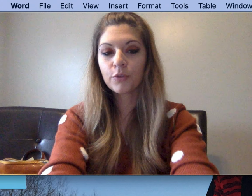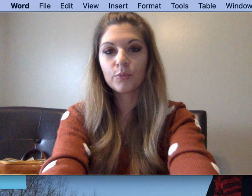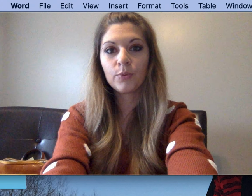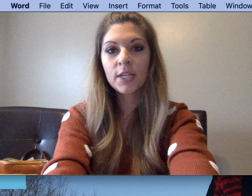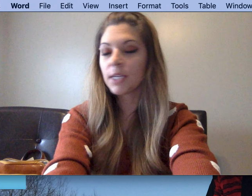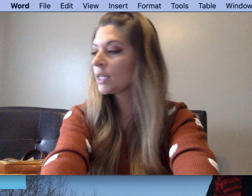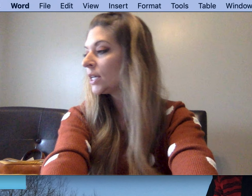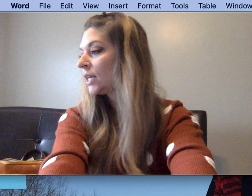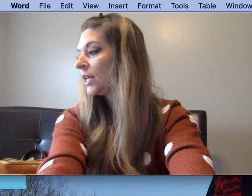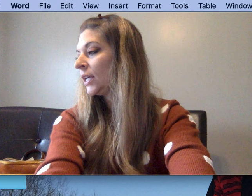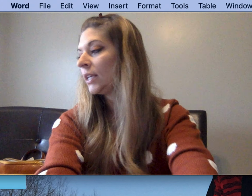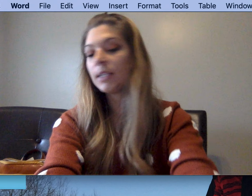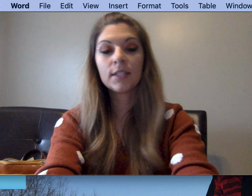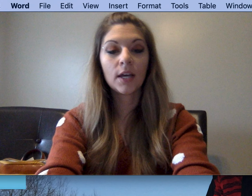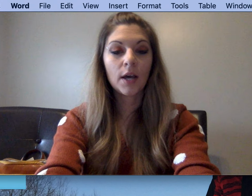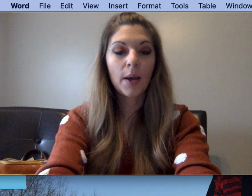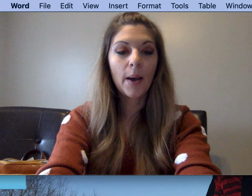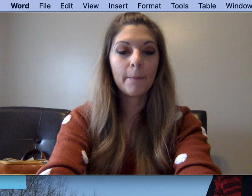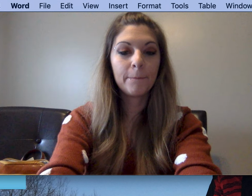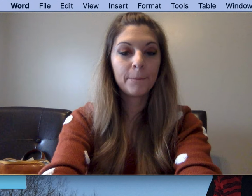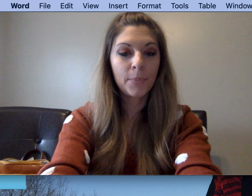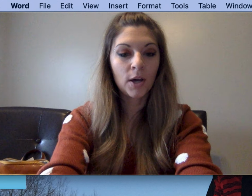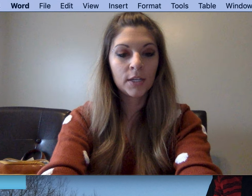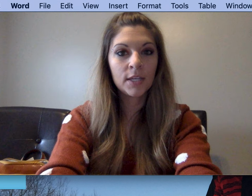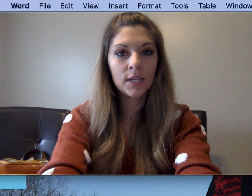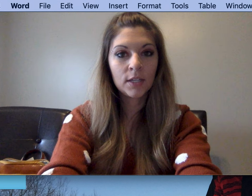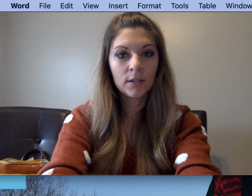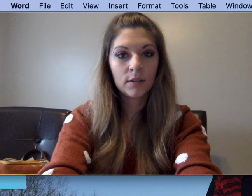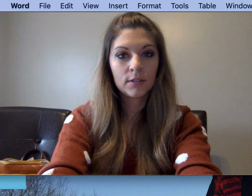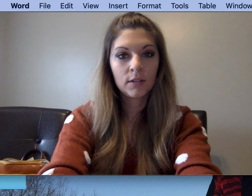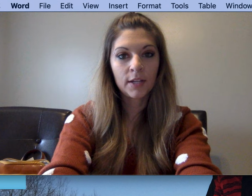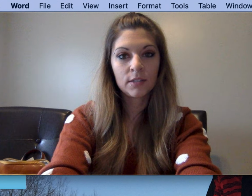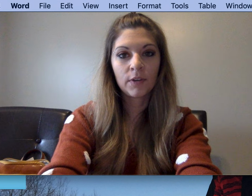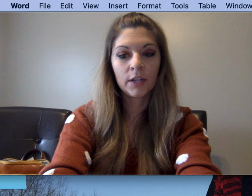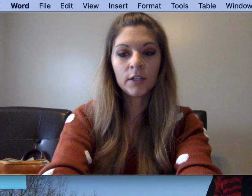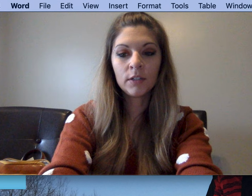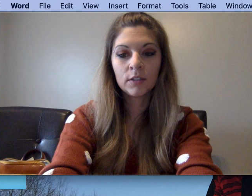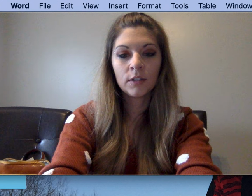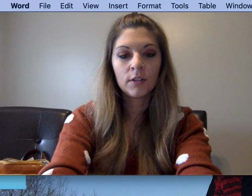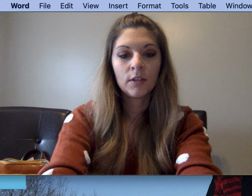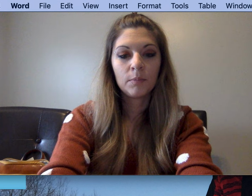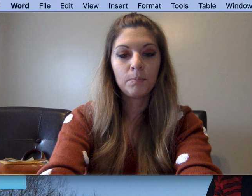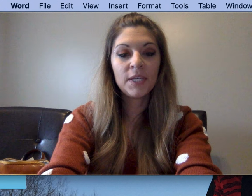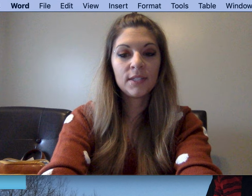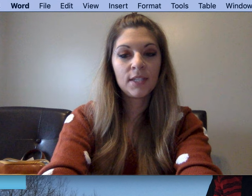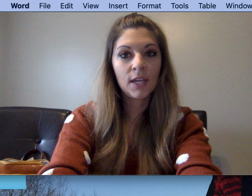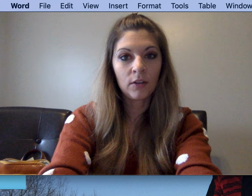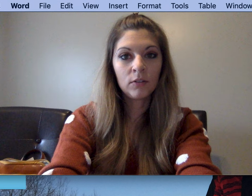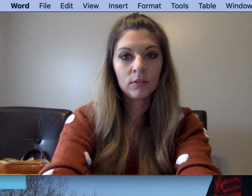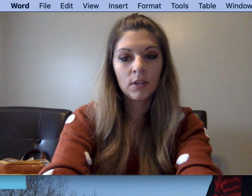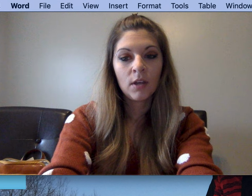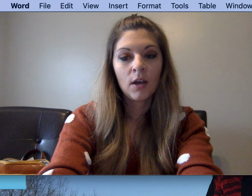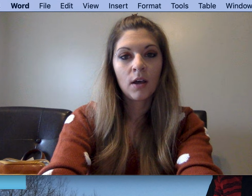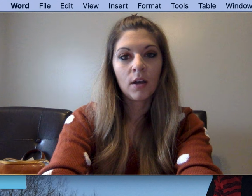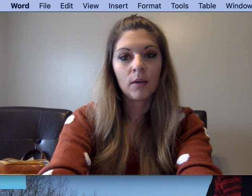Number 3 is a body classifier,